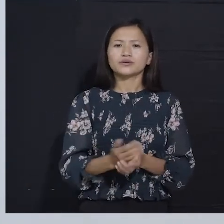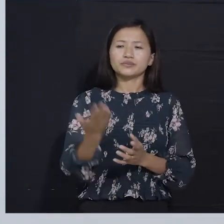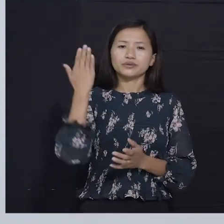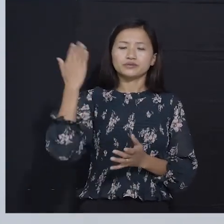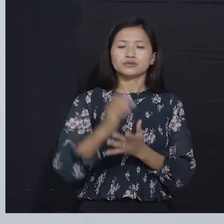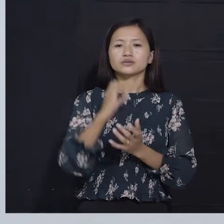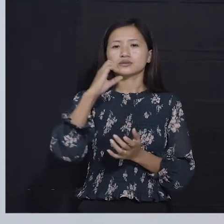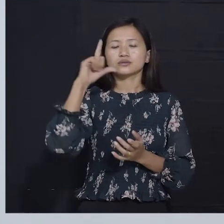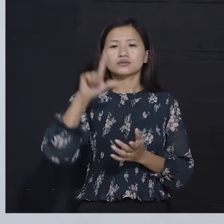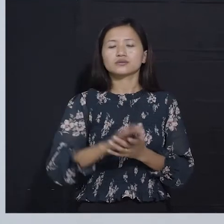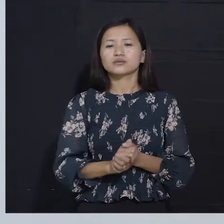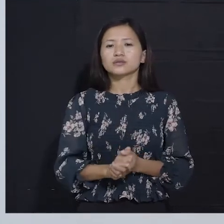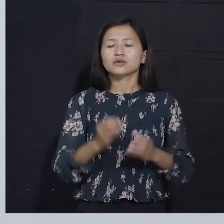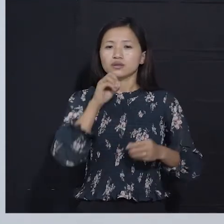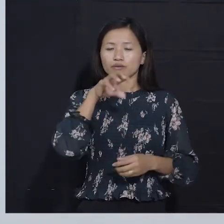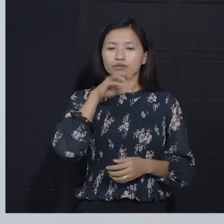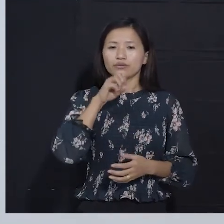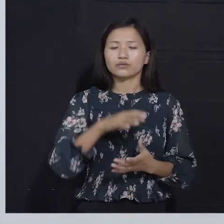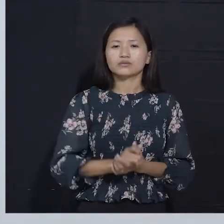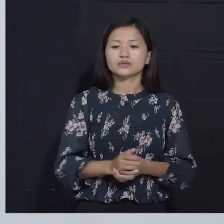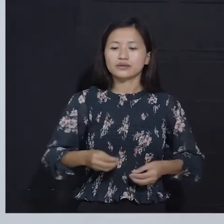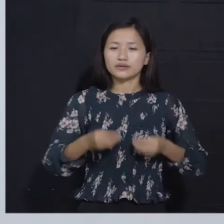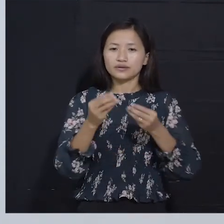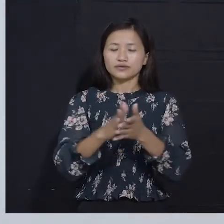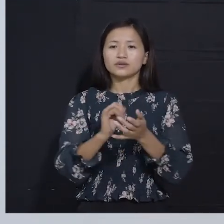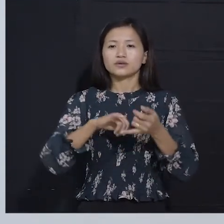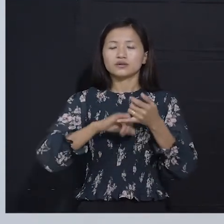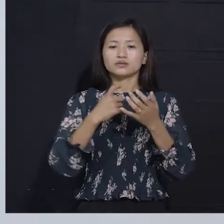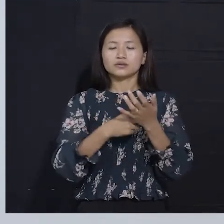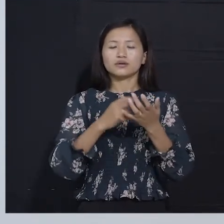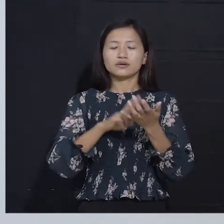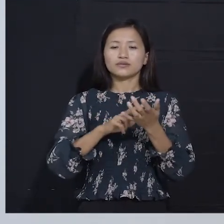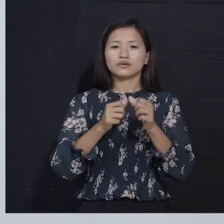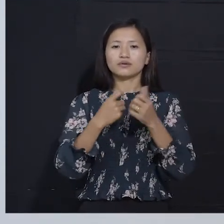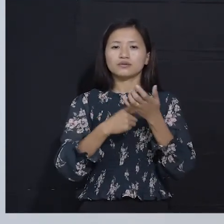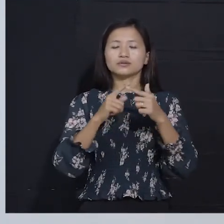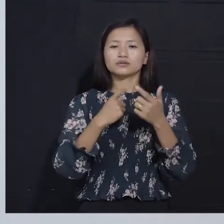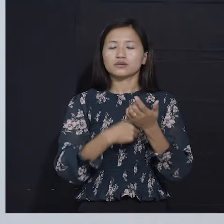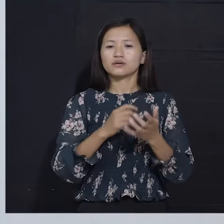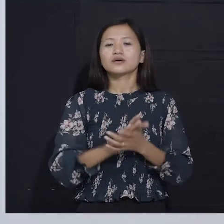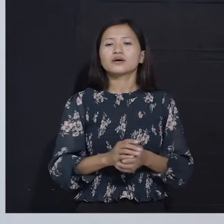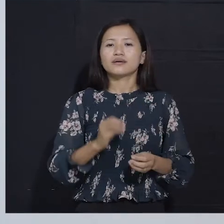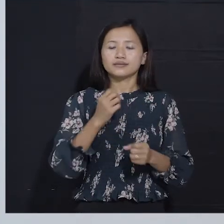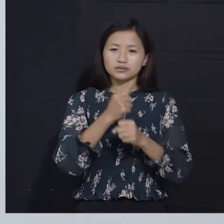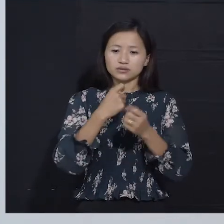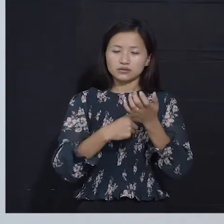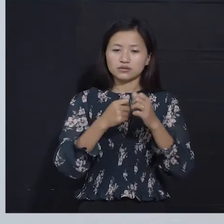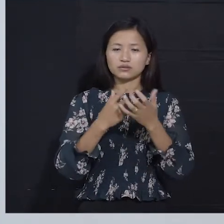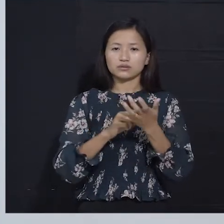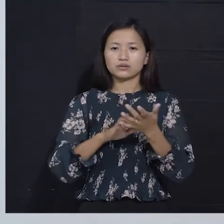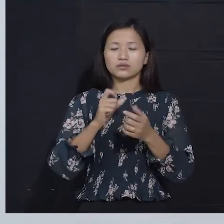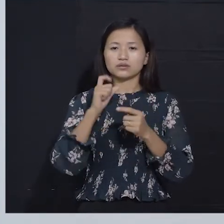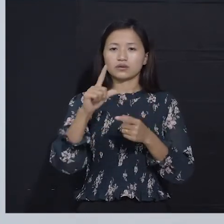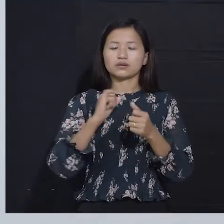you will know the dog gave a snarl, okay, a growling sound that gave him the